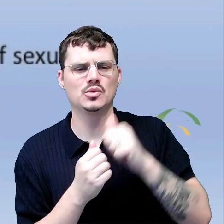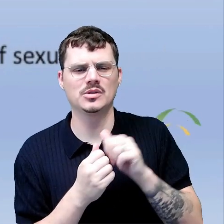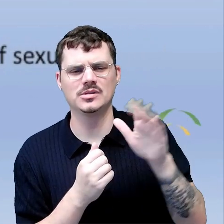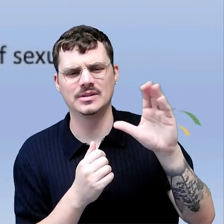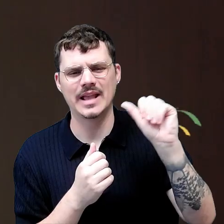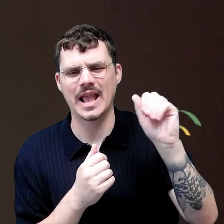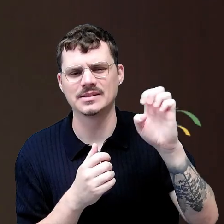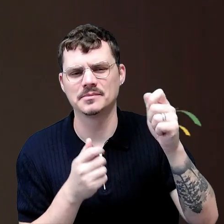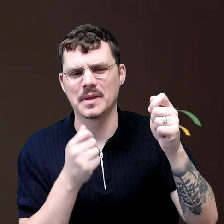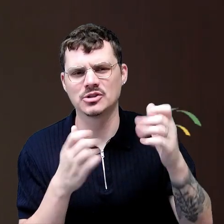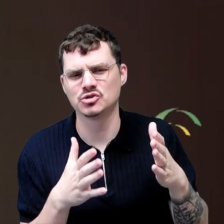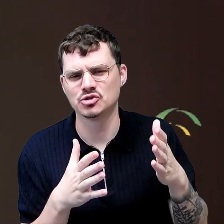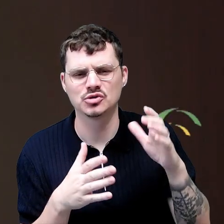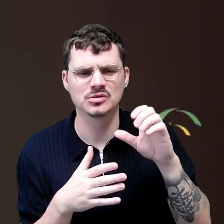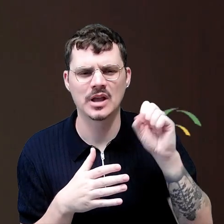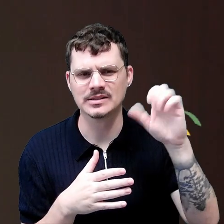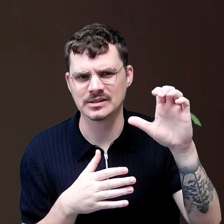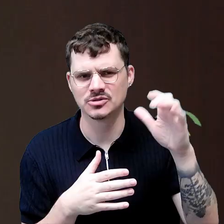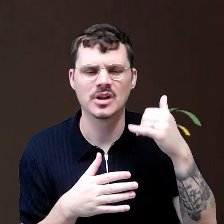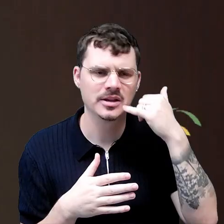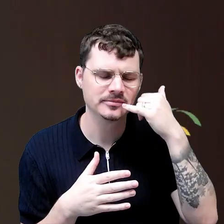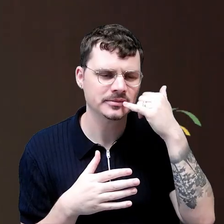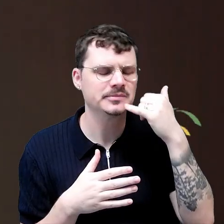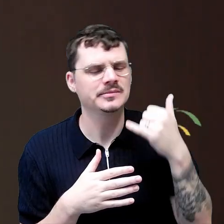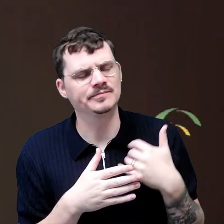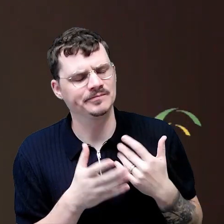case manager it was the name in Colorado.